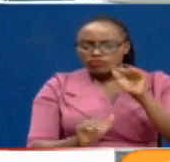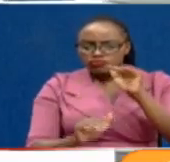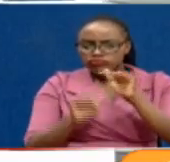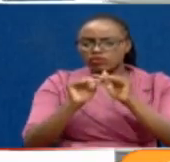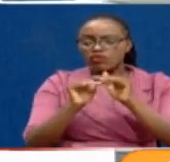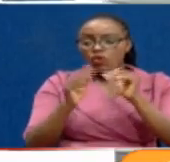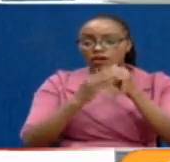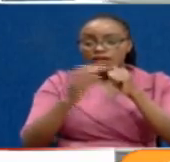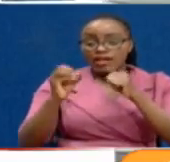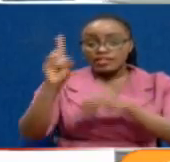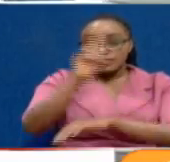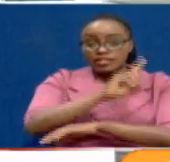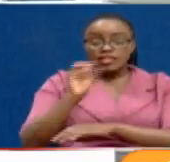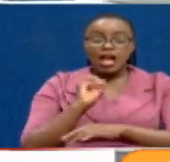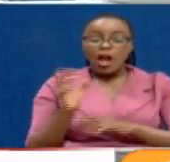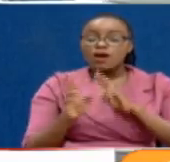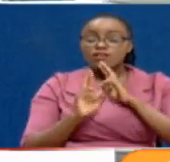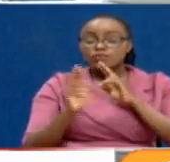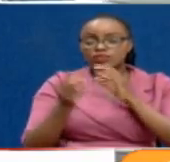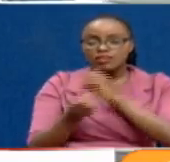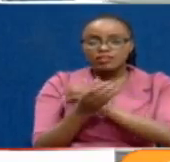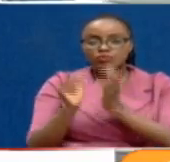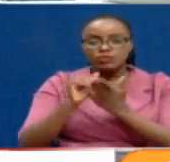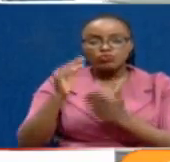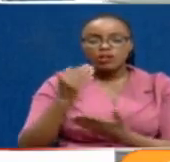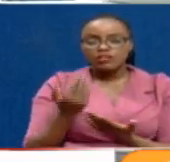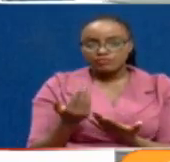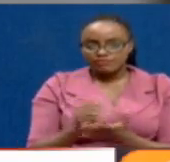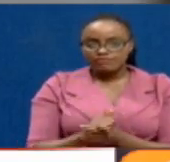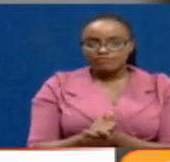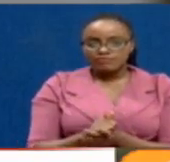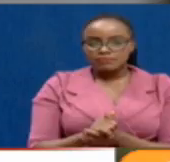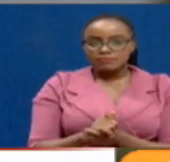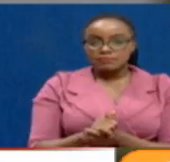for 90 days. Faisal Ahmed has the details.